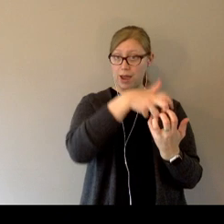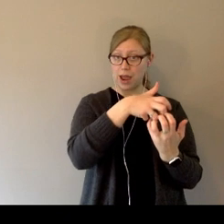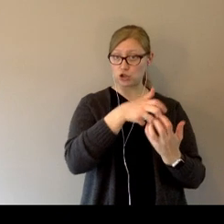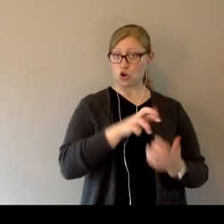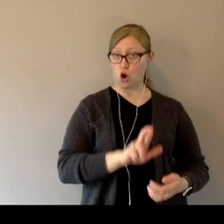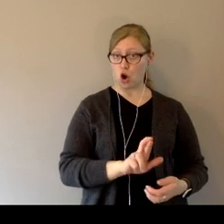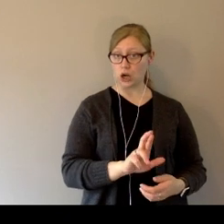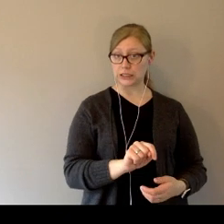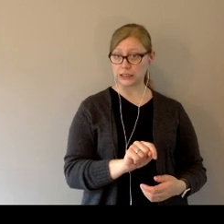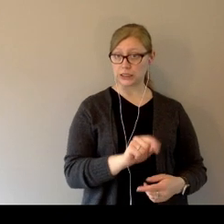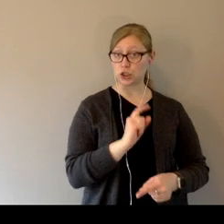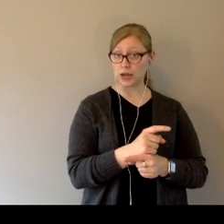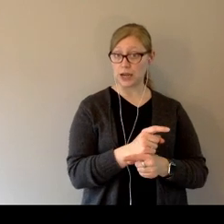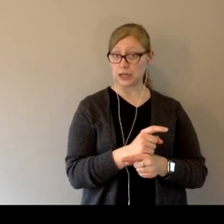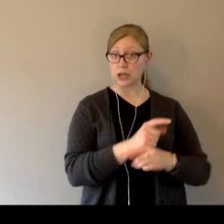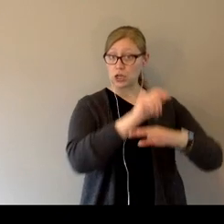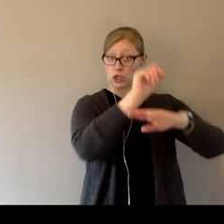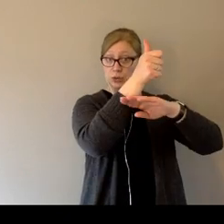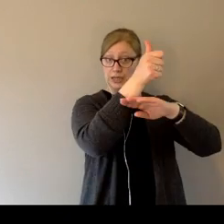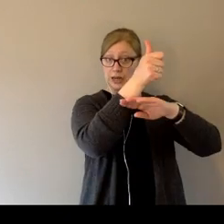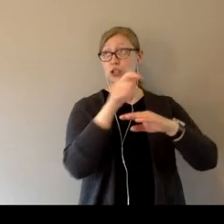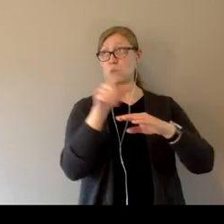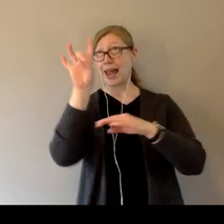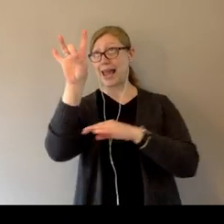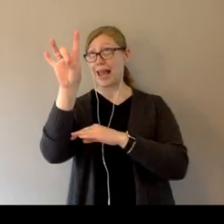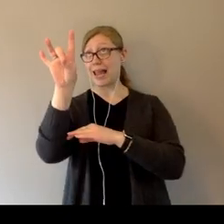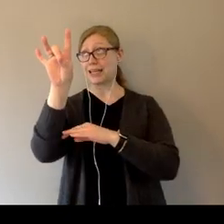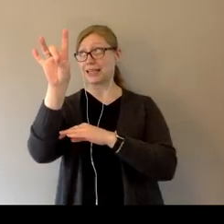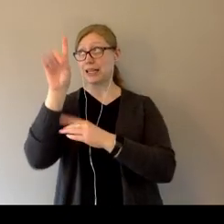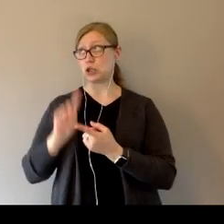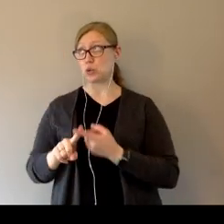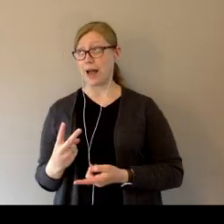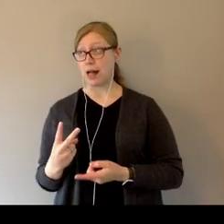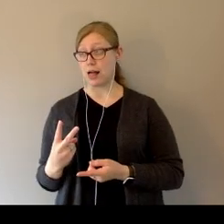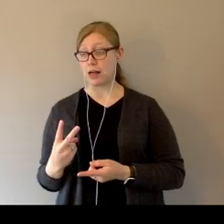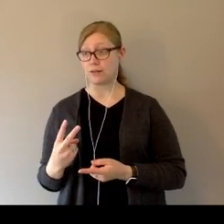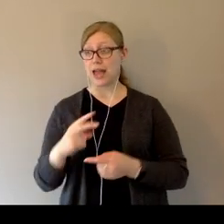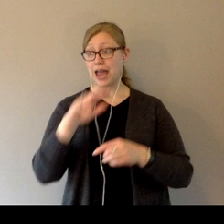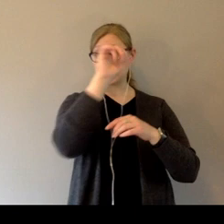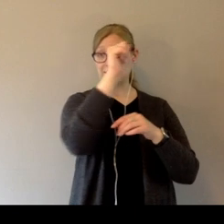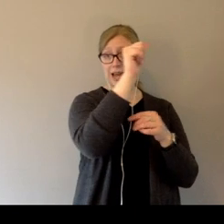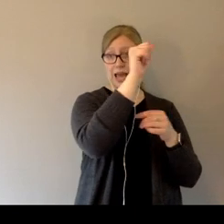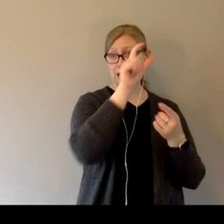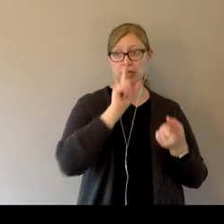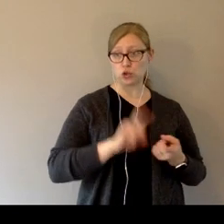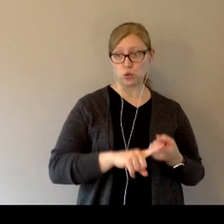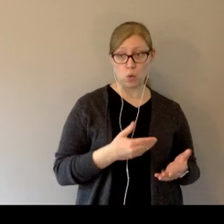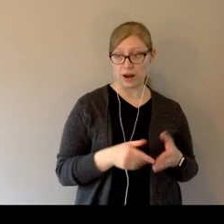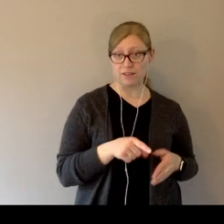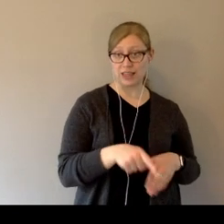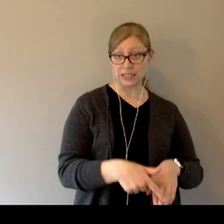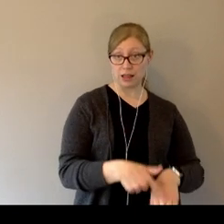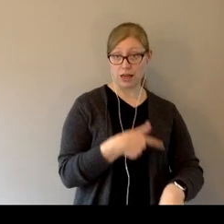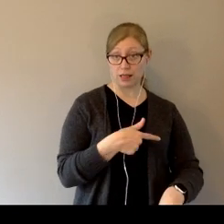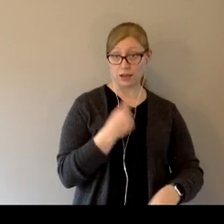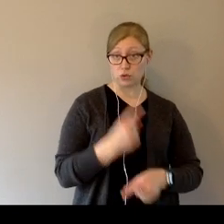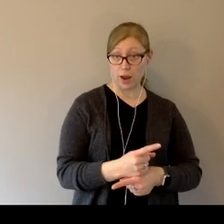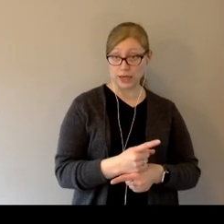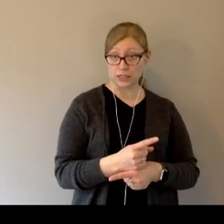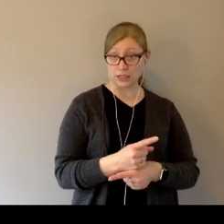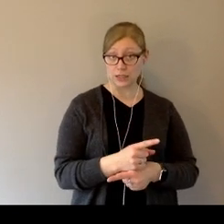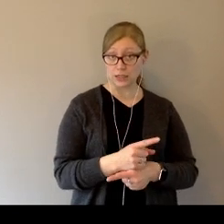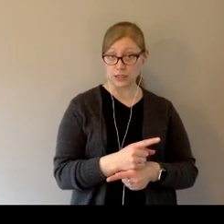well, 10, 8 is to 12 as 10 is to whatever length RT is, which is what I want to find out. And